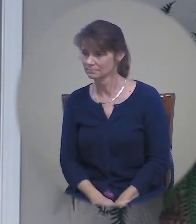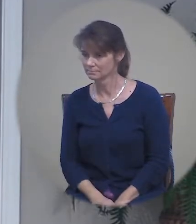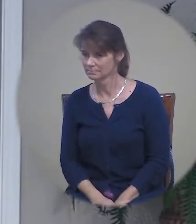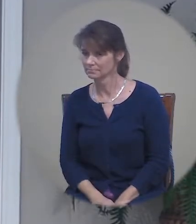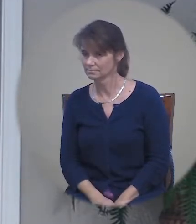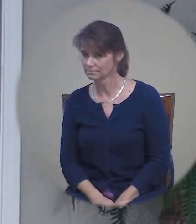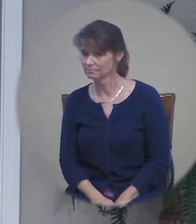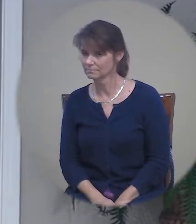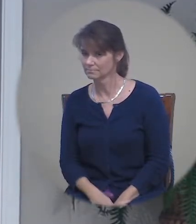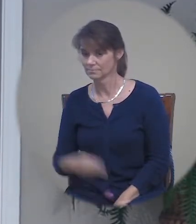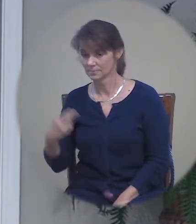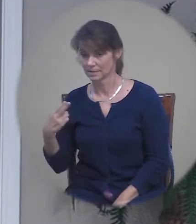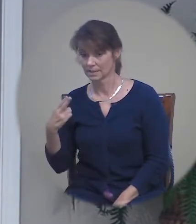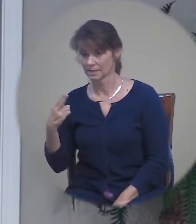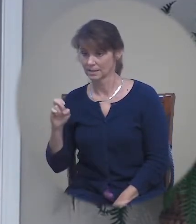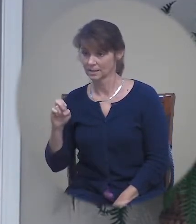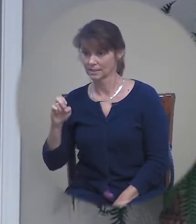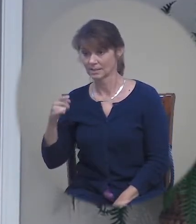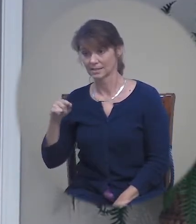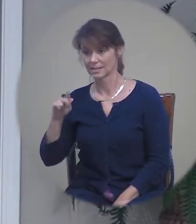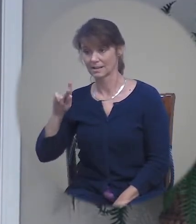How does Hezekiah respond?